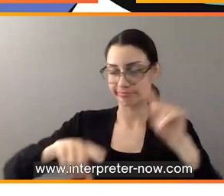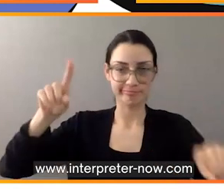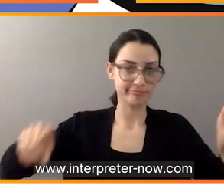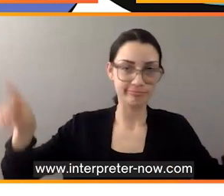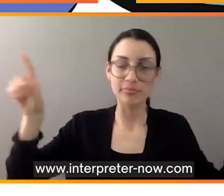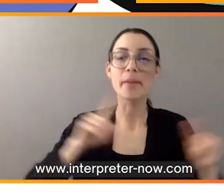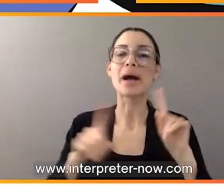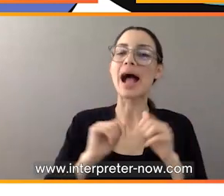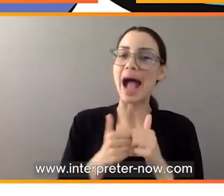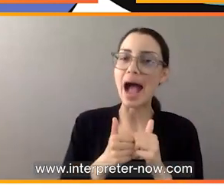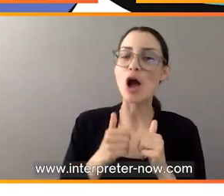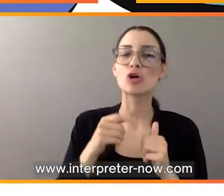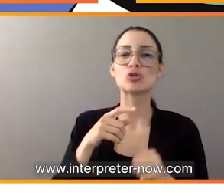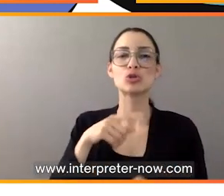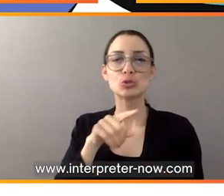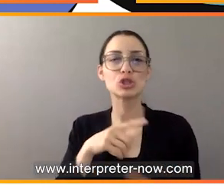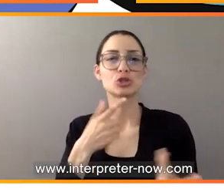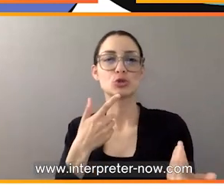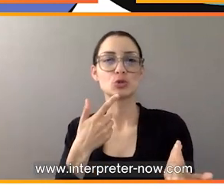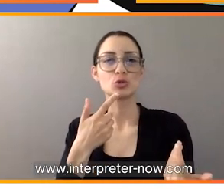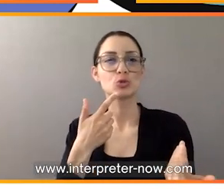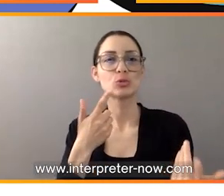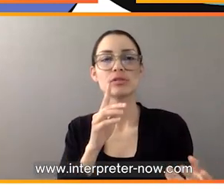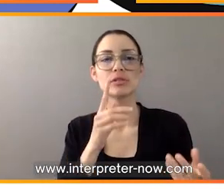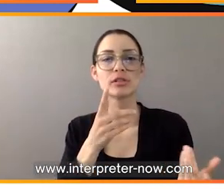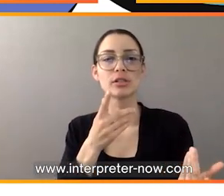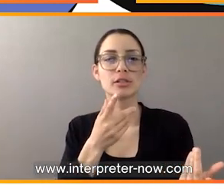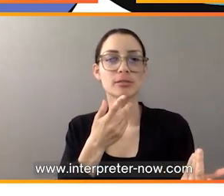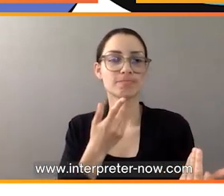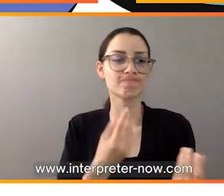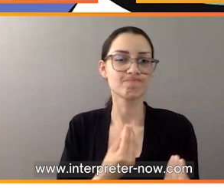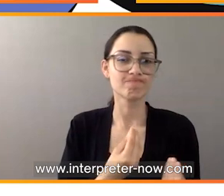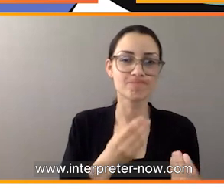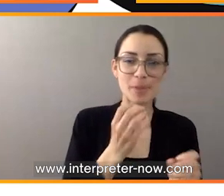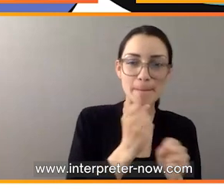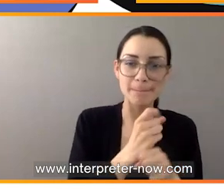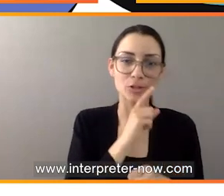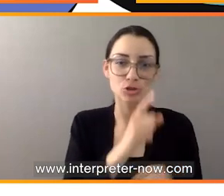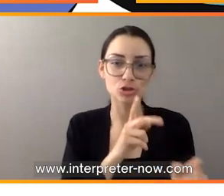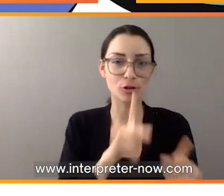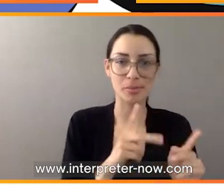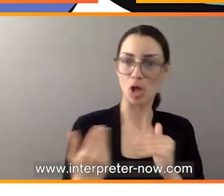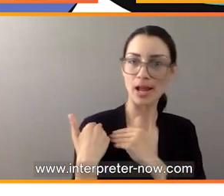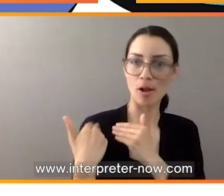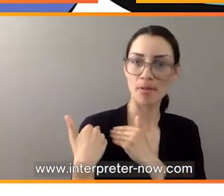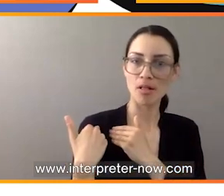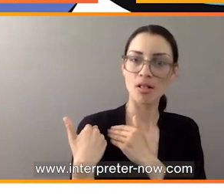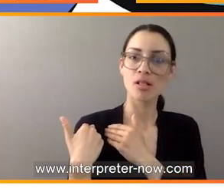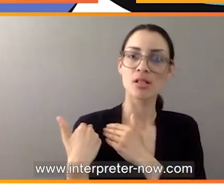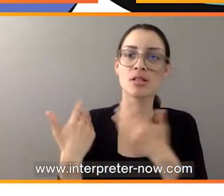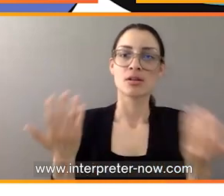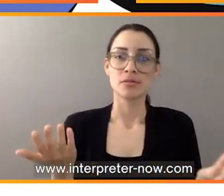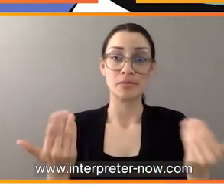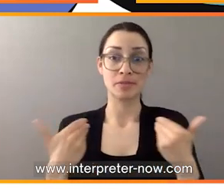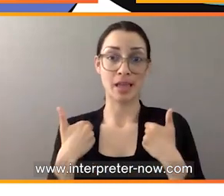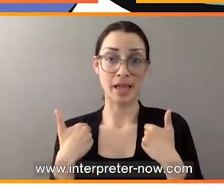very different. How do you incent them? How do you hold them accountable for people, right? And in this way. Mm-hmm. And